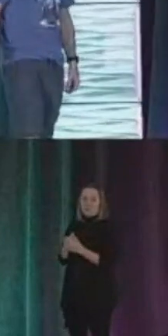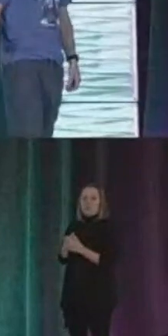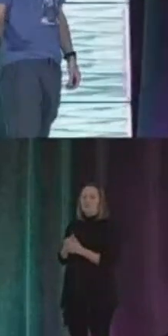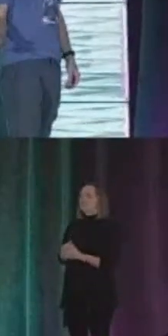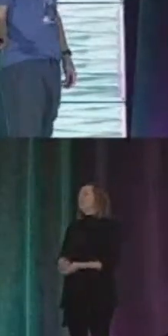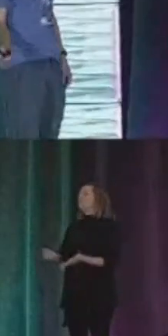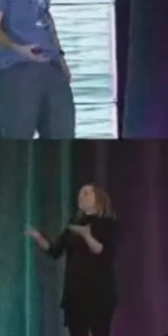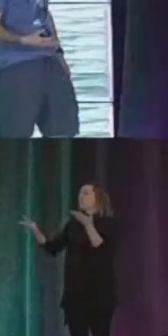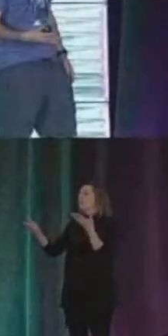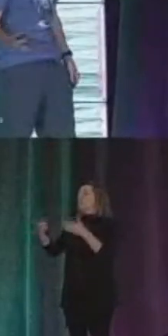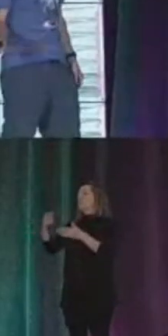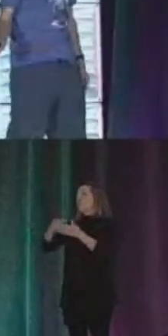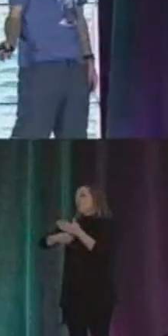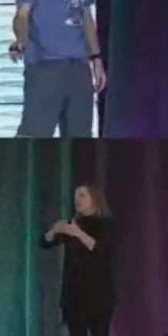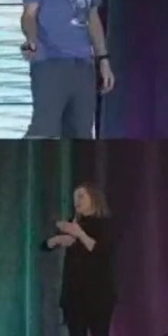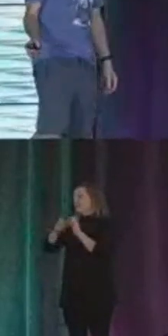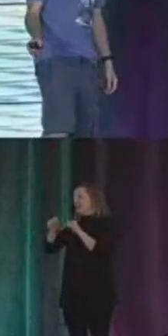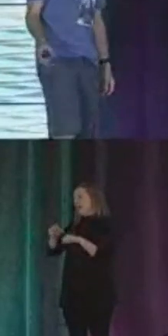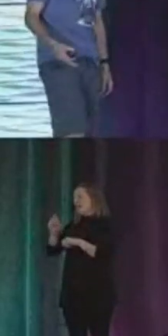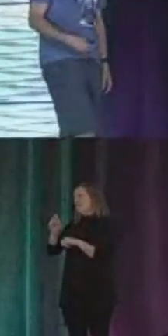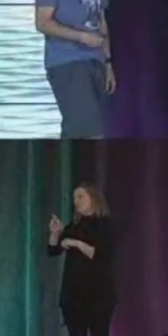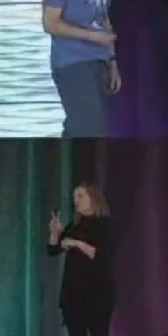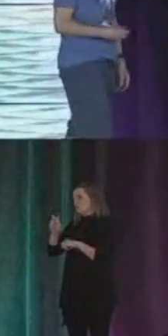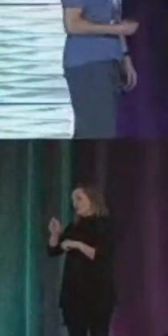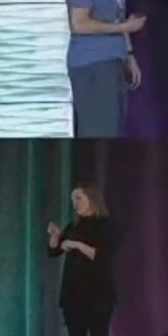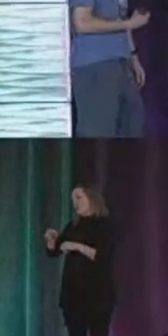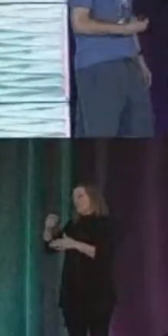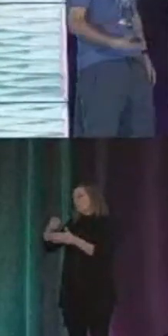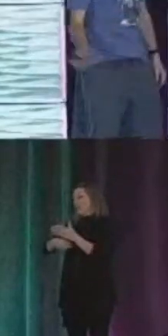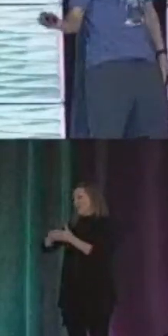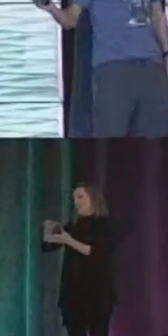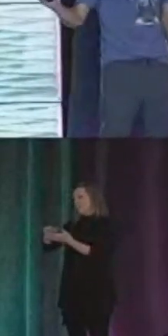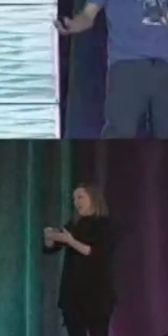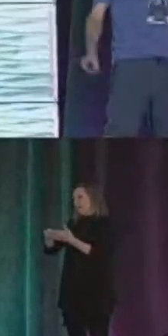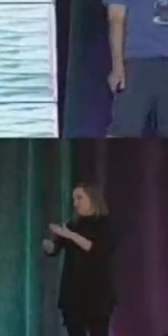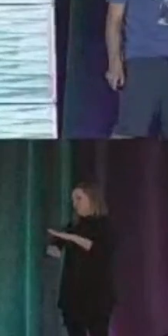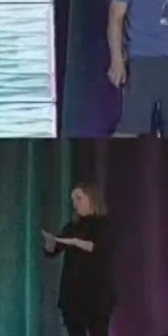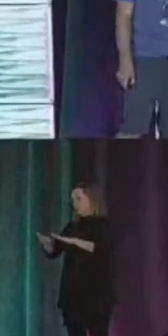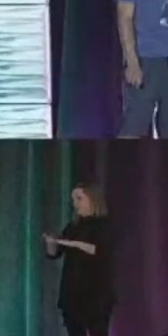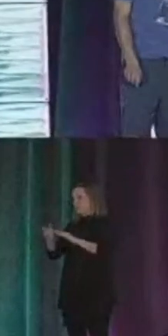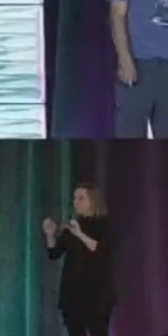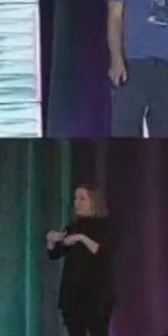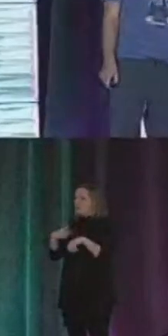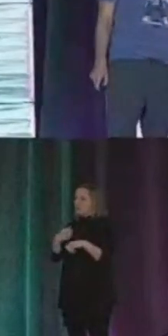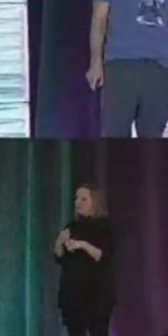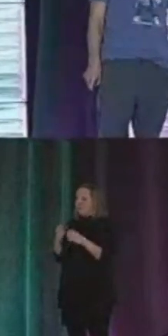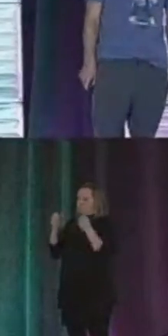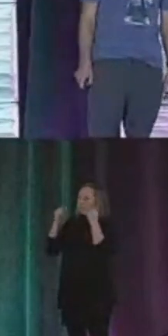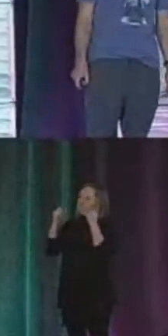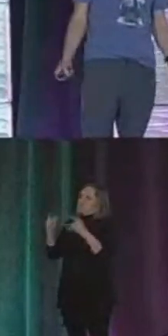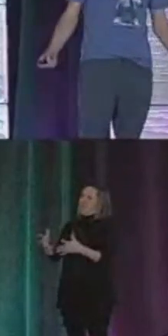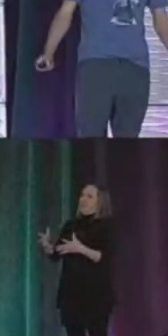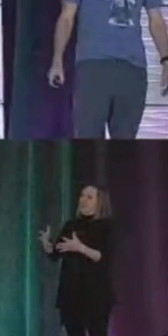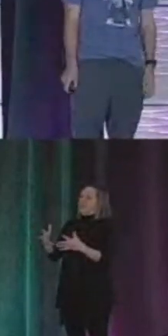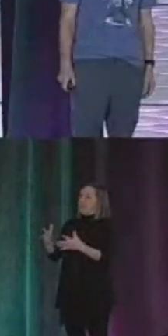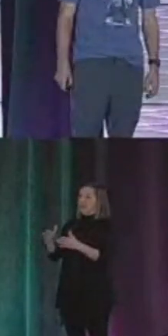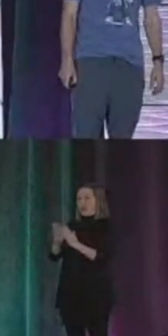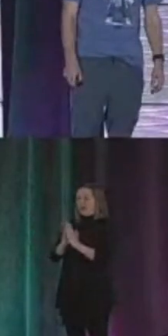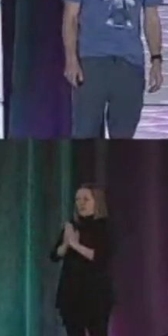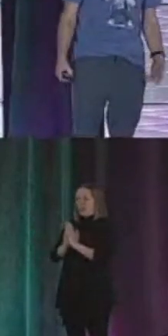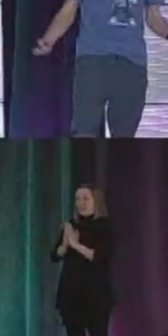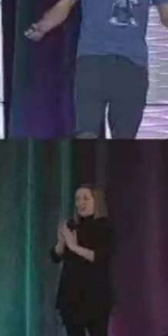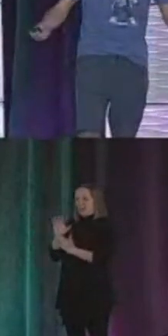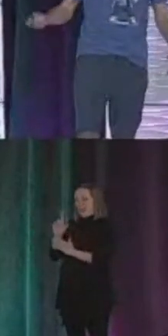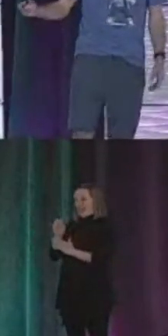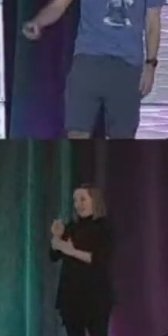cost, yes, servers do cost money to run, but you can get like 1 million requests on Cloudflare for 15 cents.